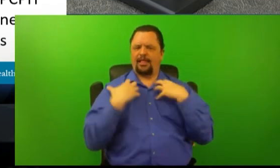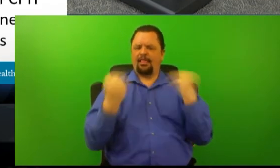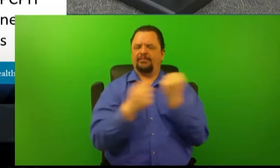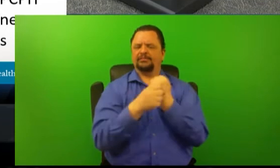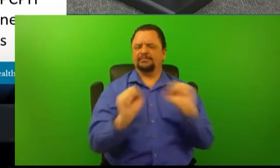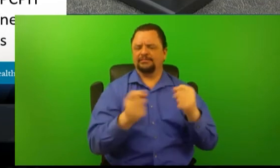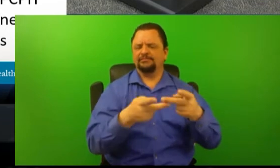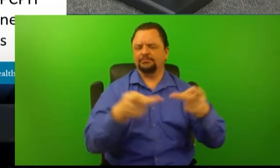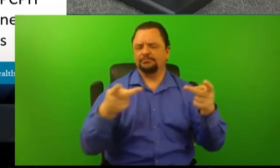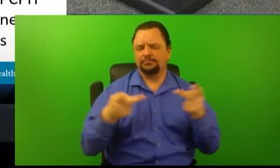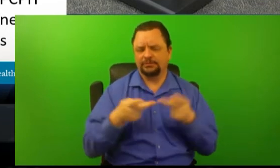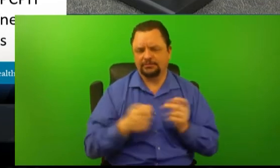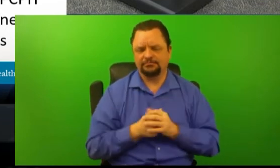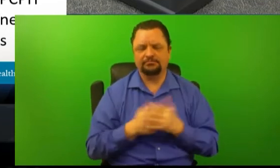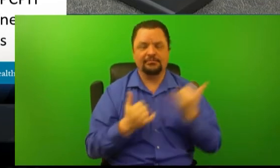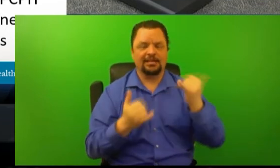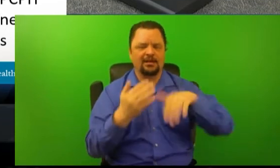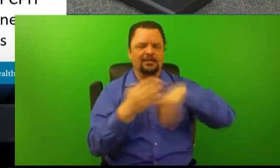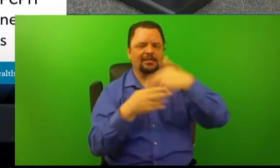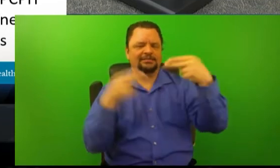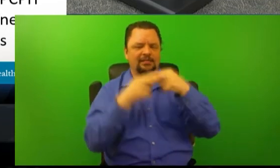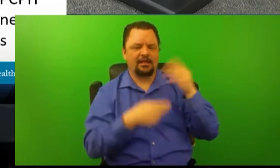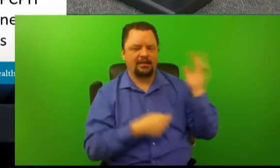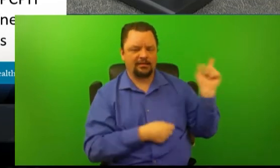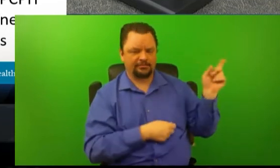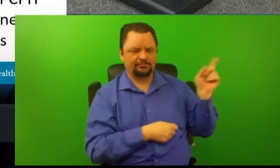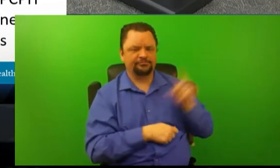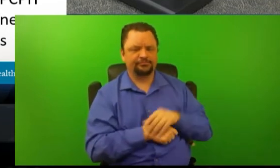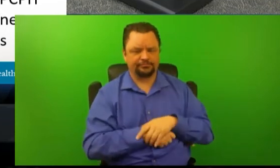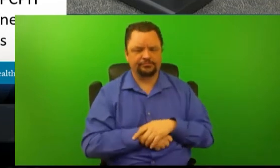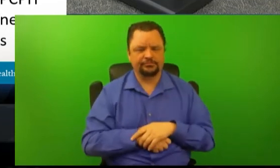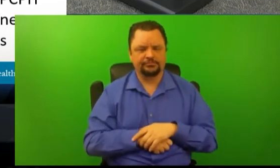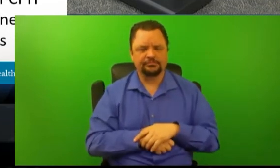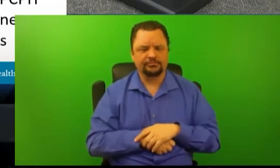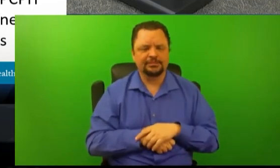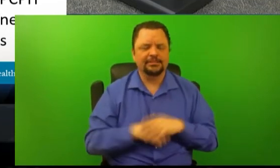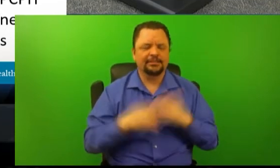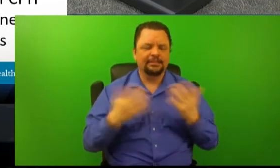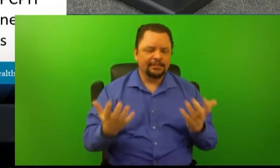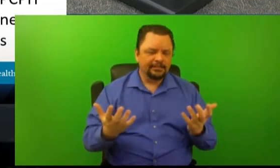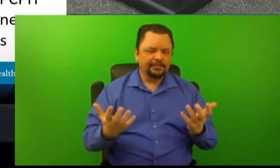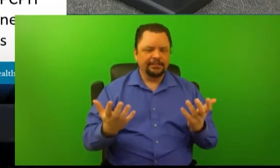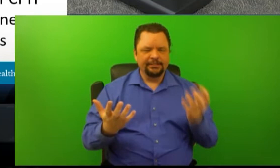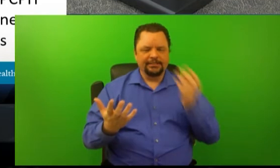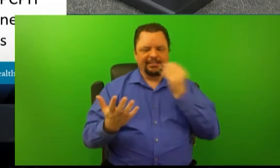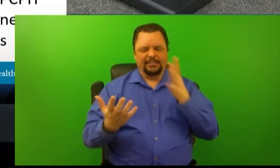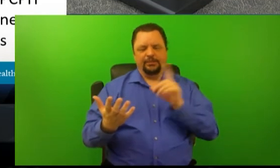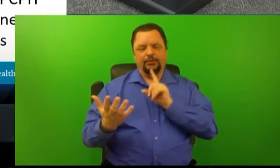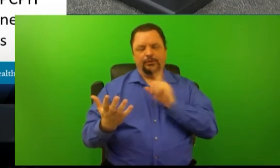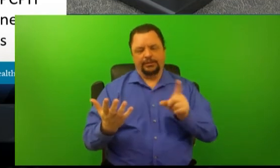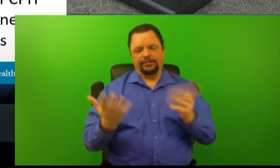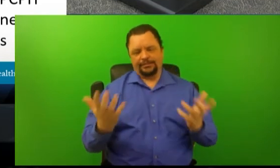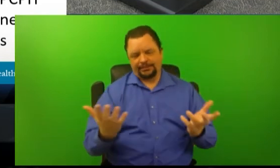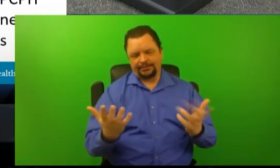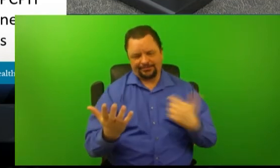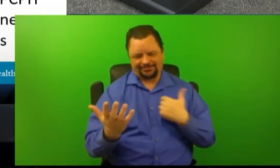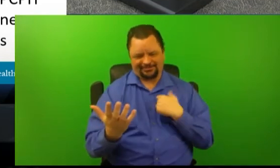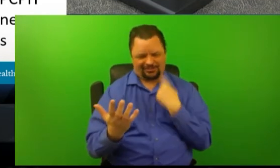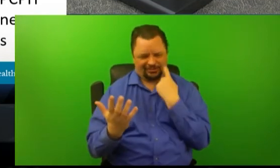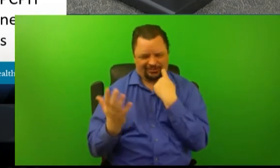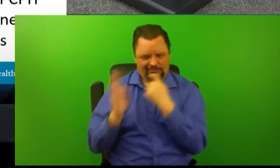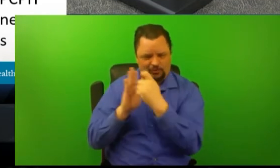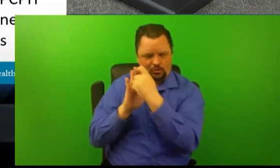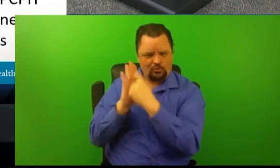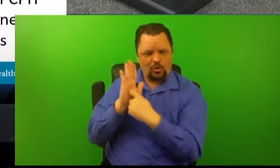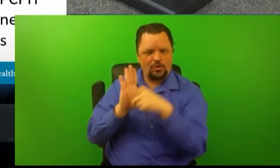So a lot of the things are staying the same from the guidance that we have already written and approved back in December. So the reporting requirements